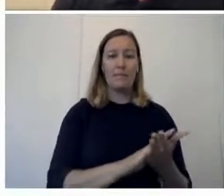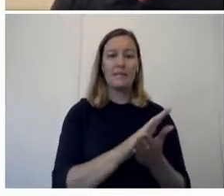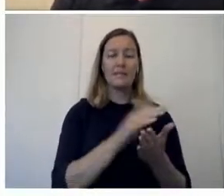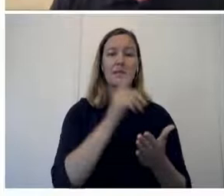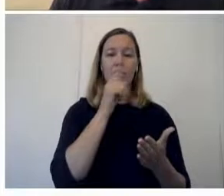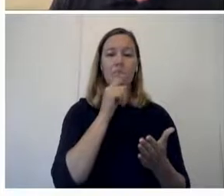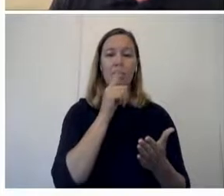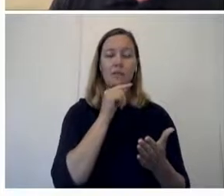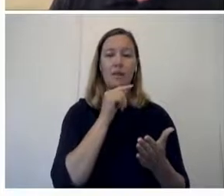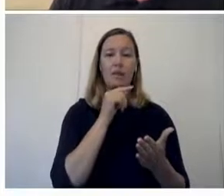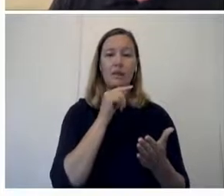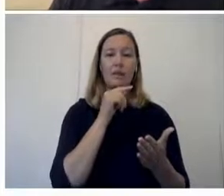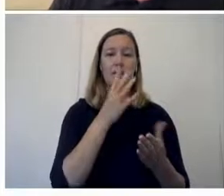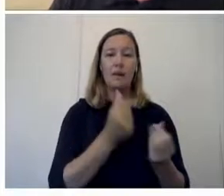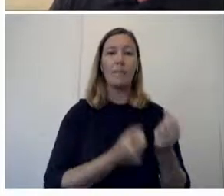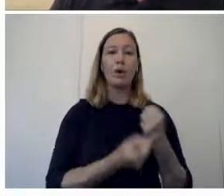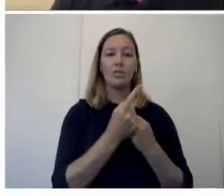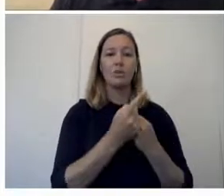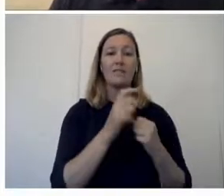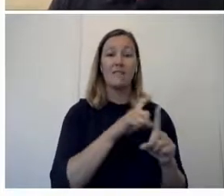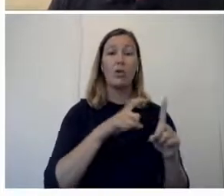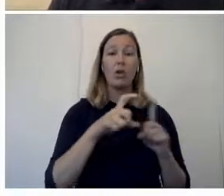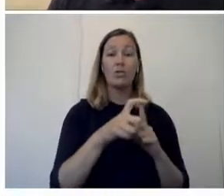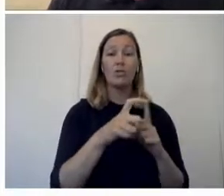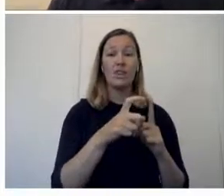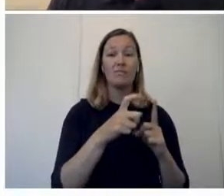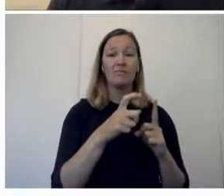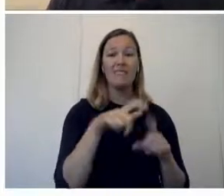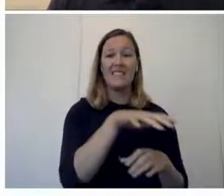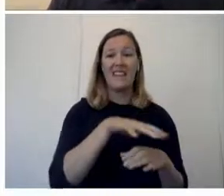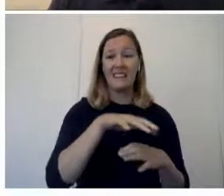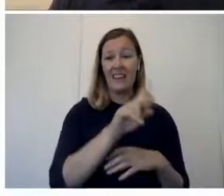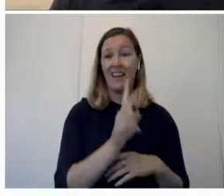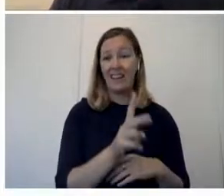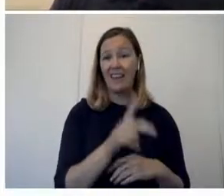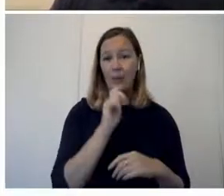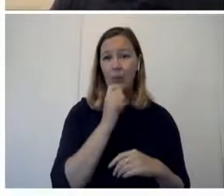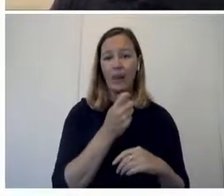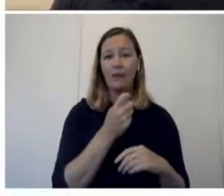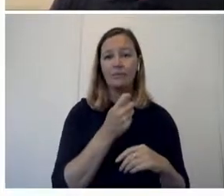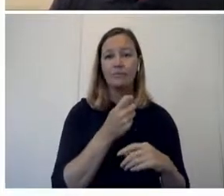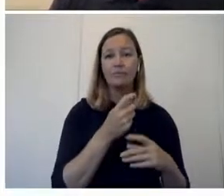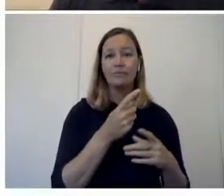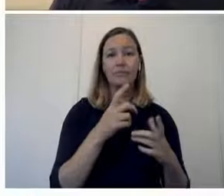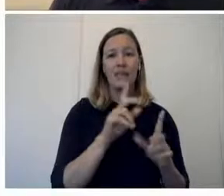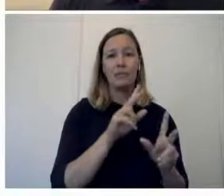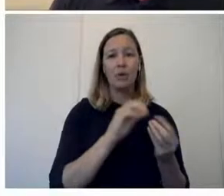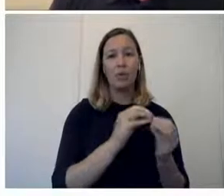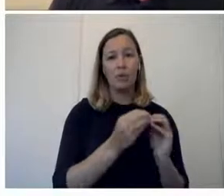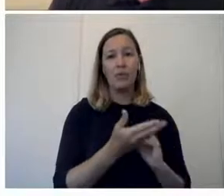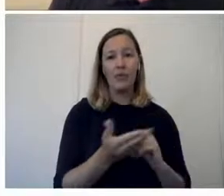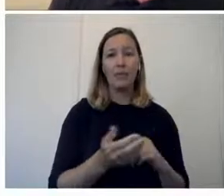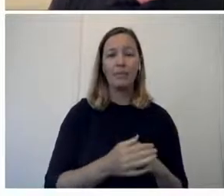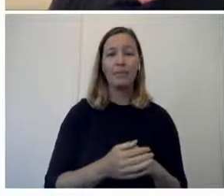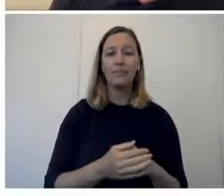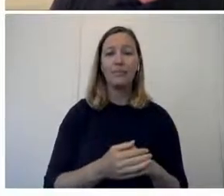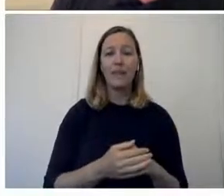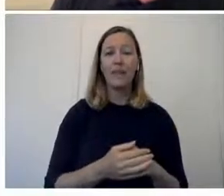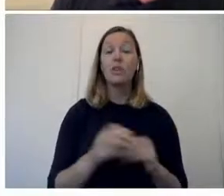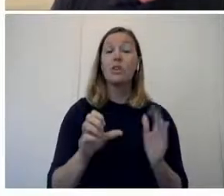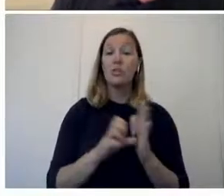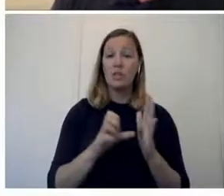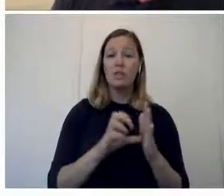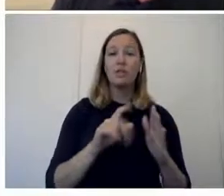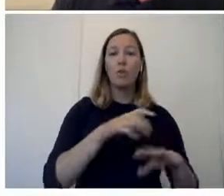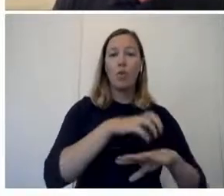some consequences for the culture sector again. So it's been really difficult for organizations, but I think it's also